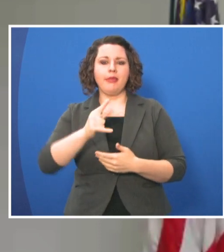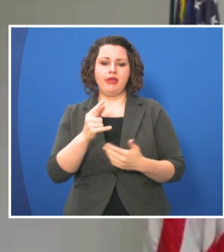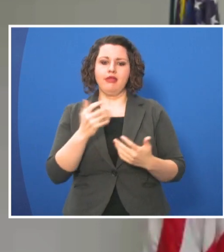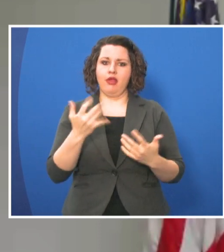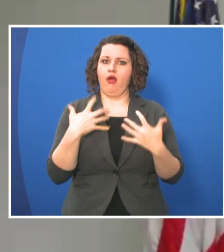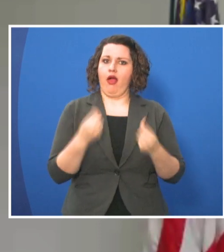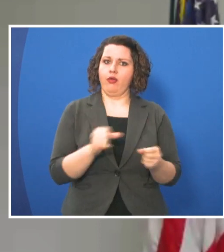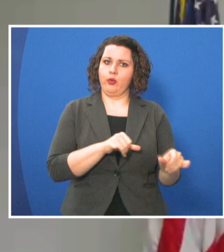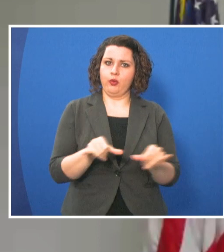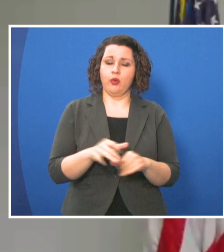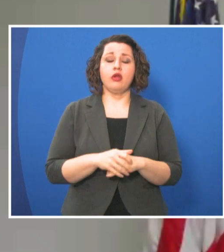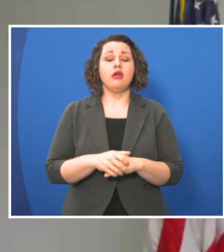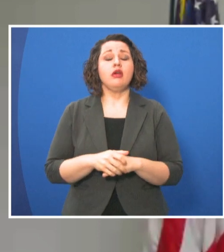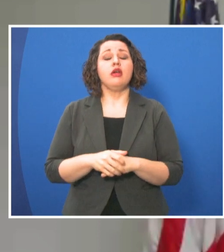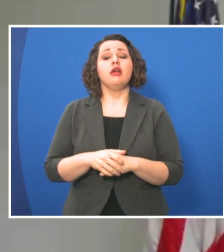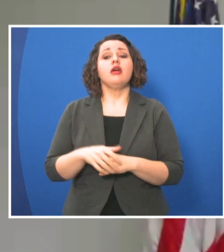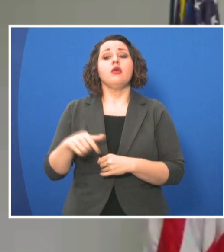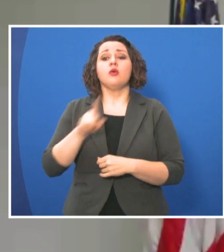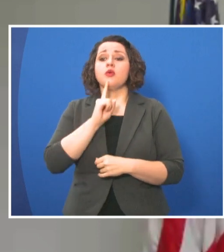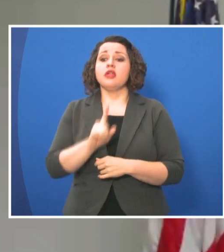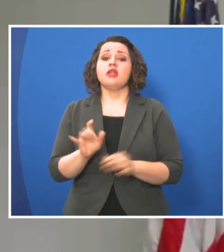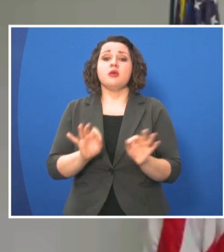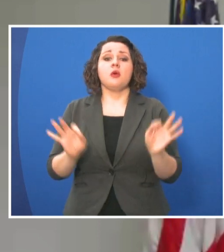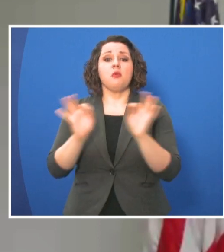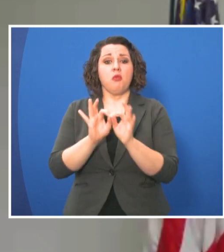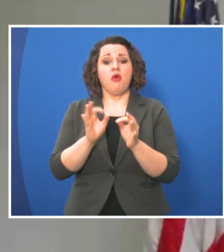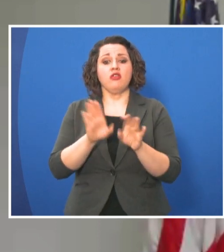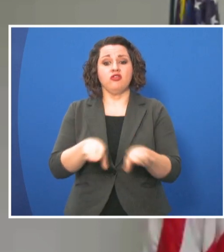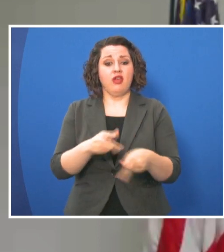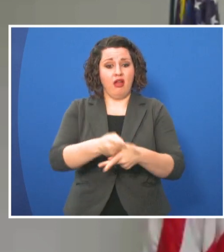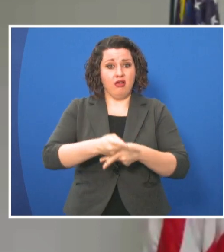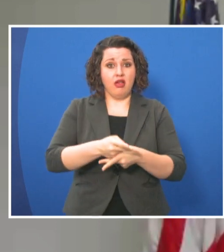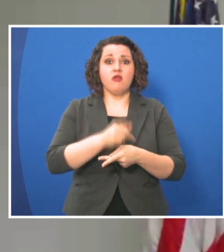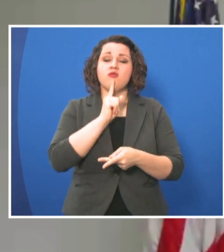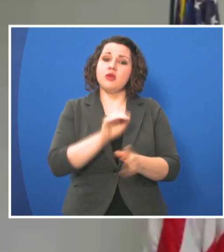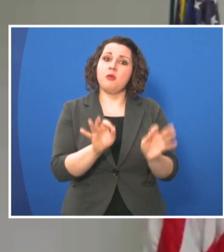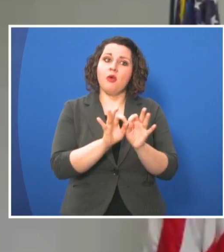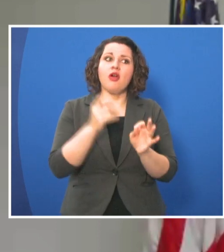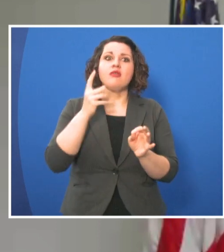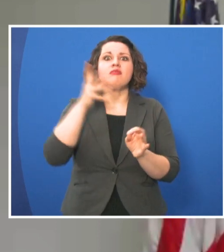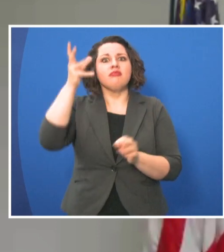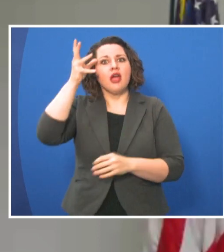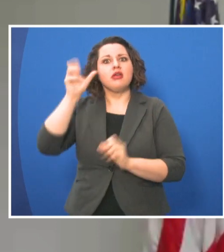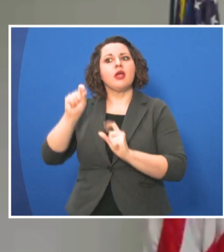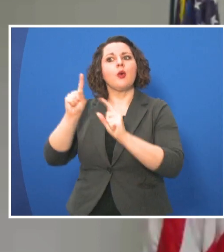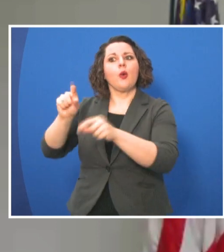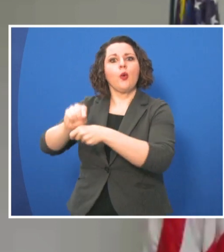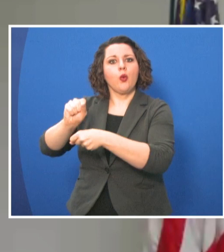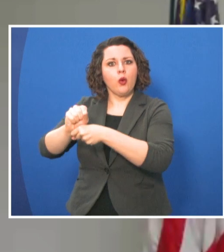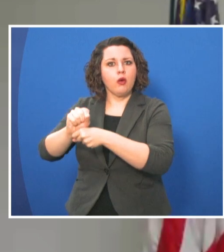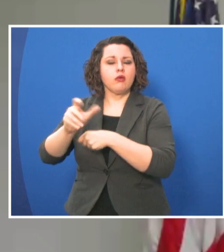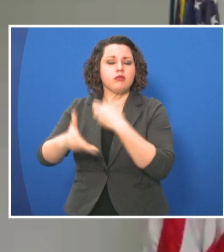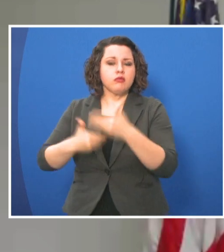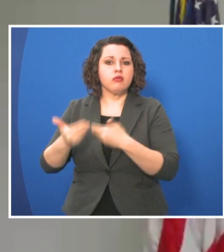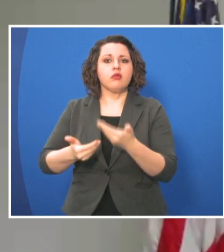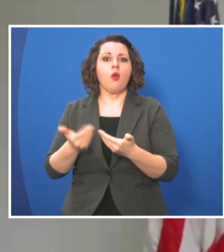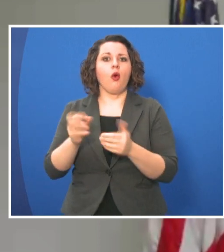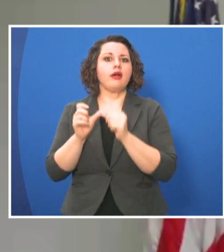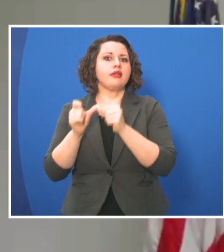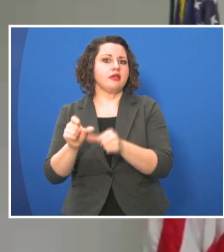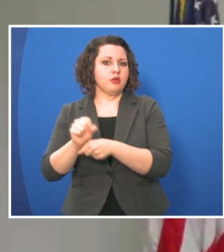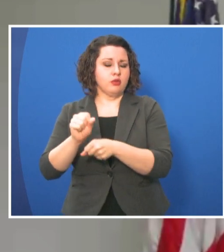accessible childcare is to help parents continue to work or return to work. Like you, we want children to be in